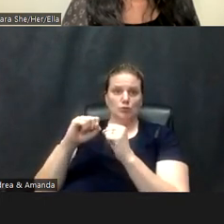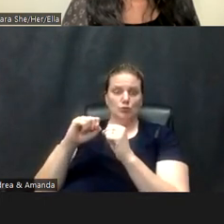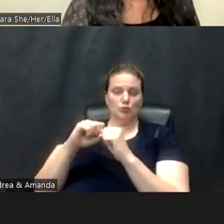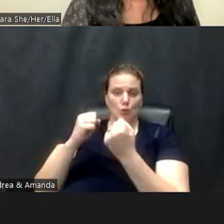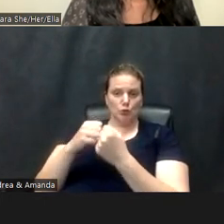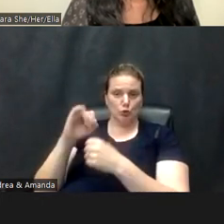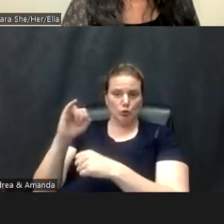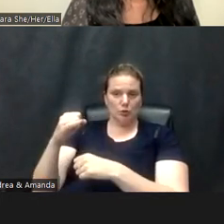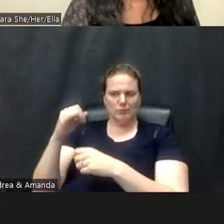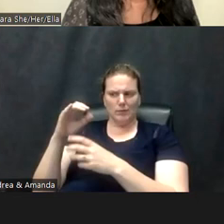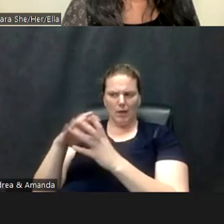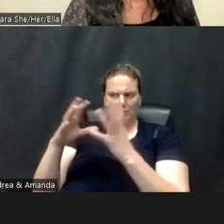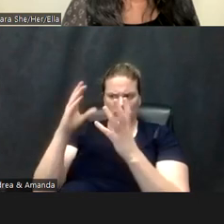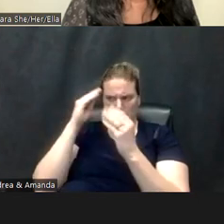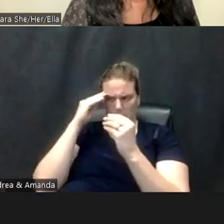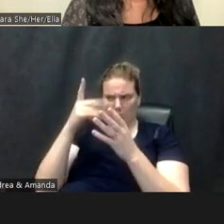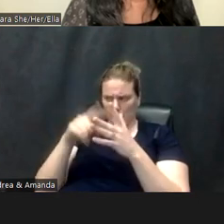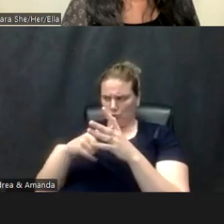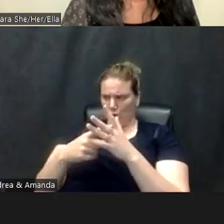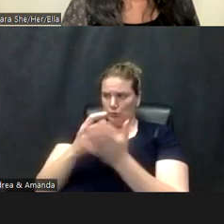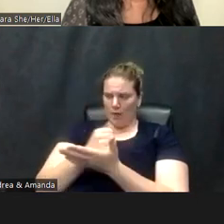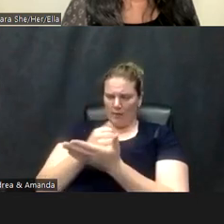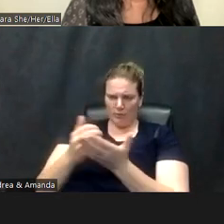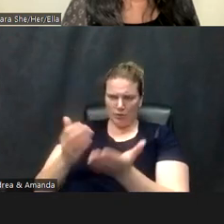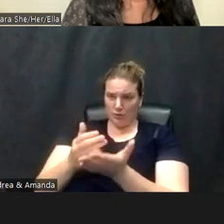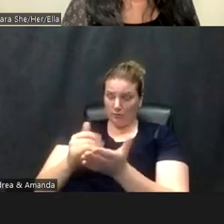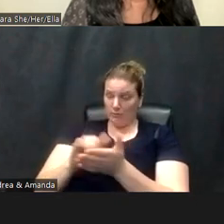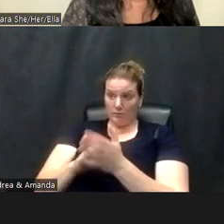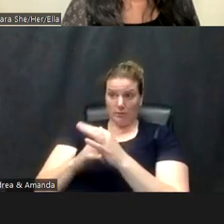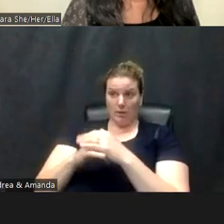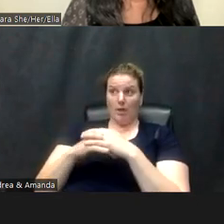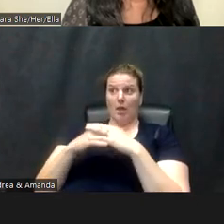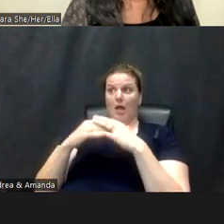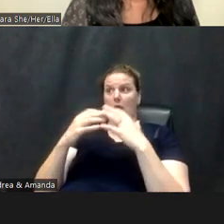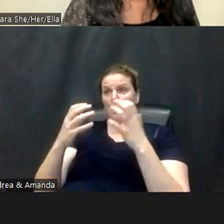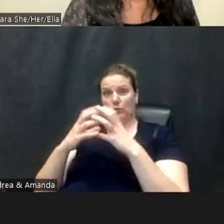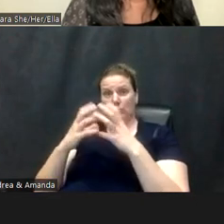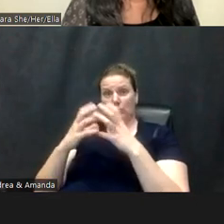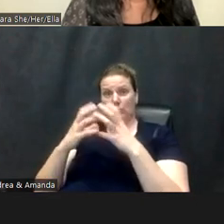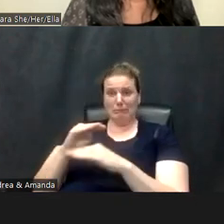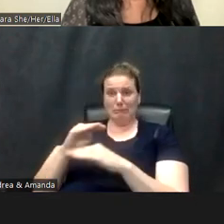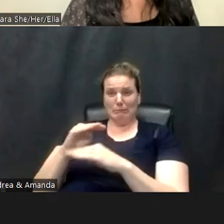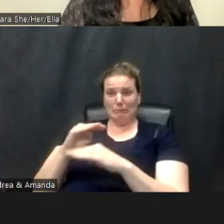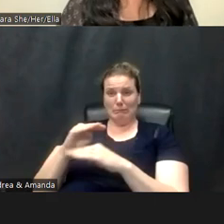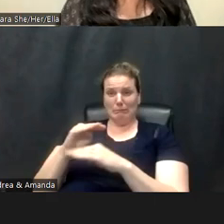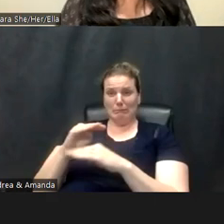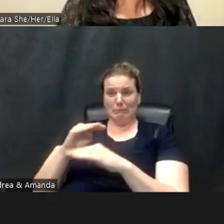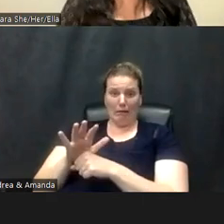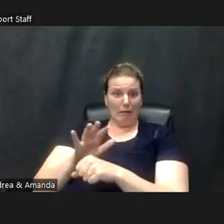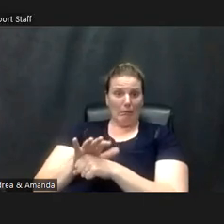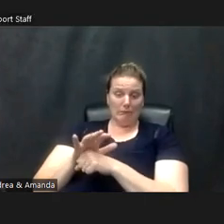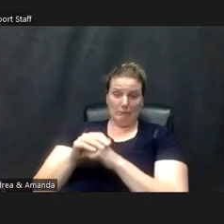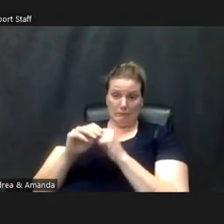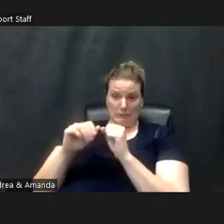the amount of information that we're gonna start gathering here is so immense that I don't know if two meetings is gonna be enough. Like, is there a chance